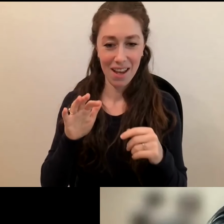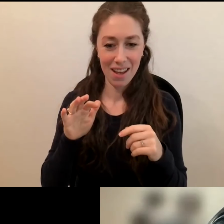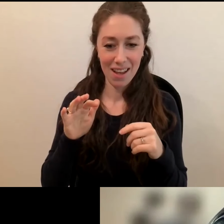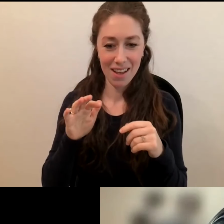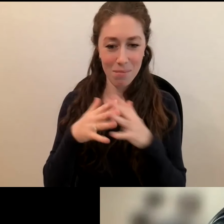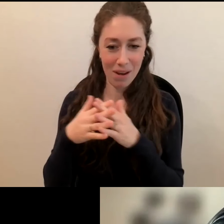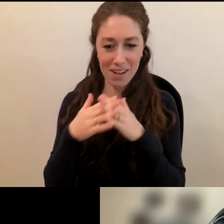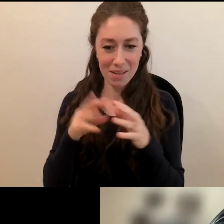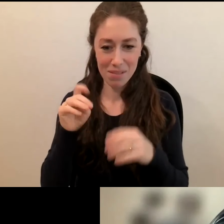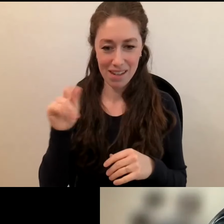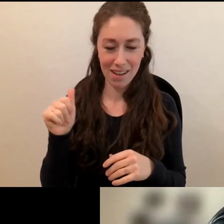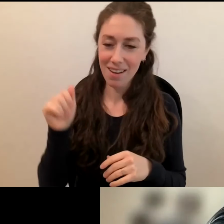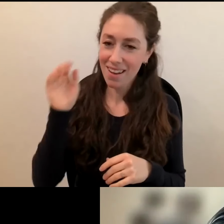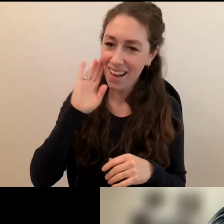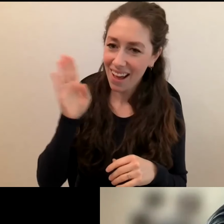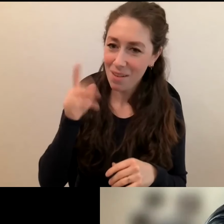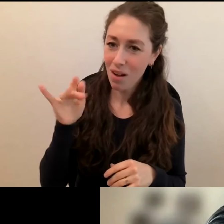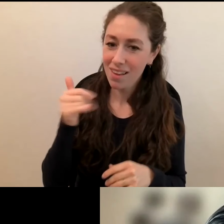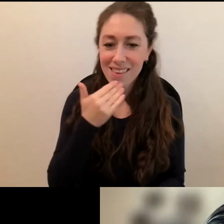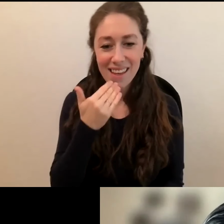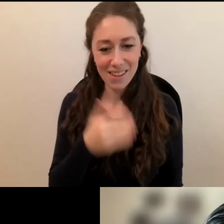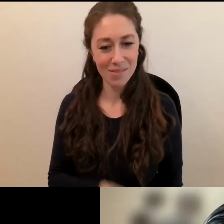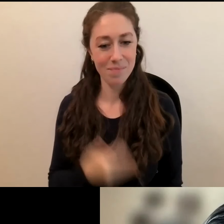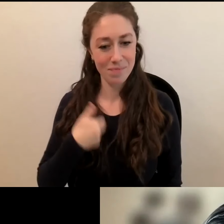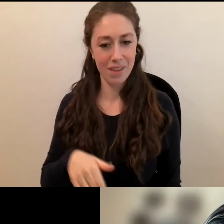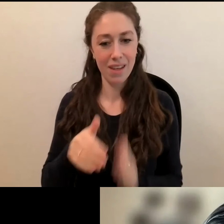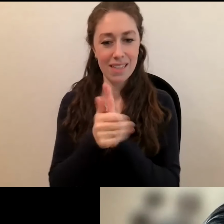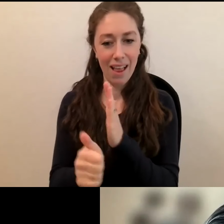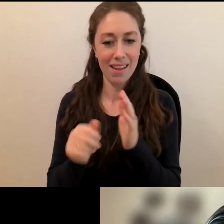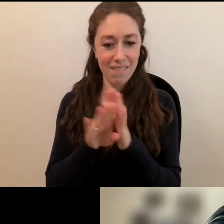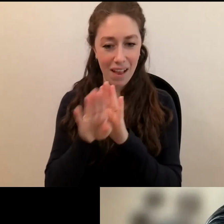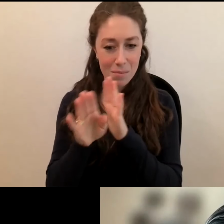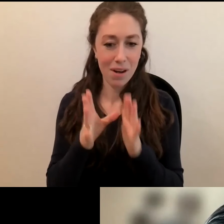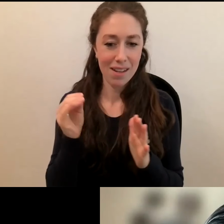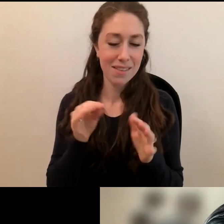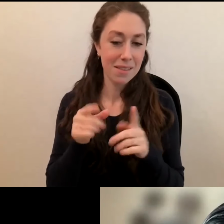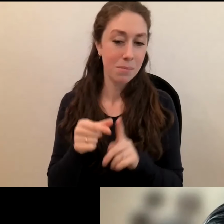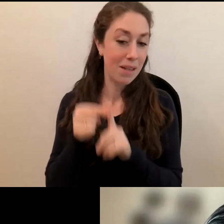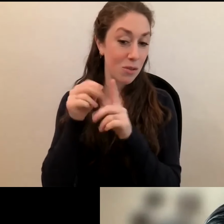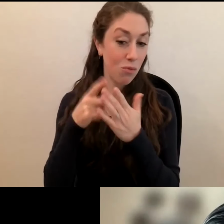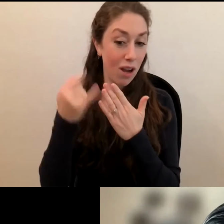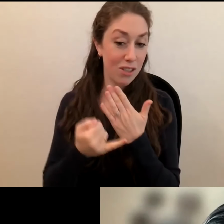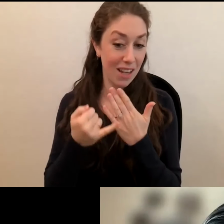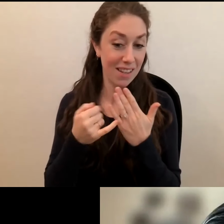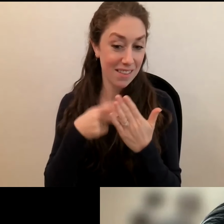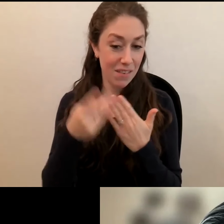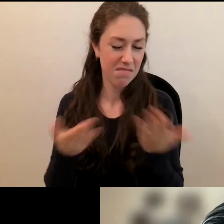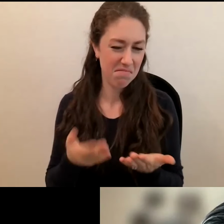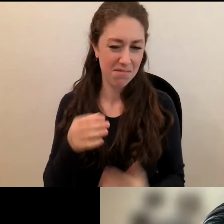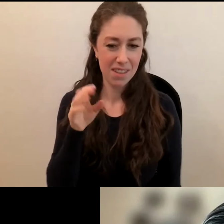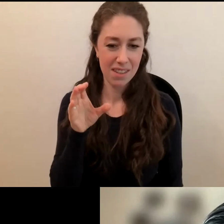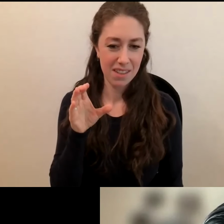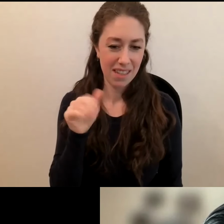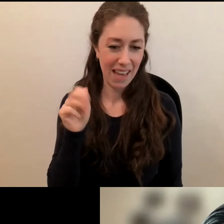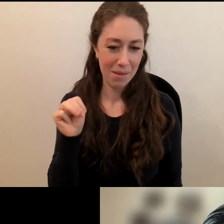Thank you, Paula. Hi, everyone. I'm the Talent Development and Special Projects Director here at CAM, or the Center for Asian